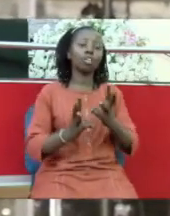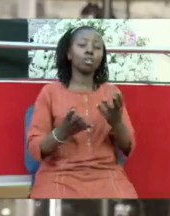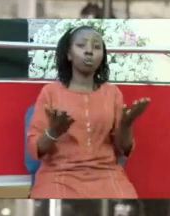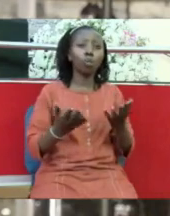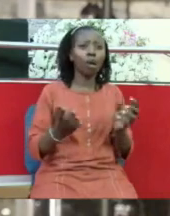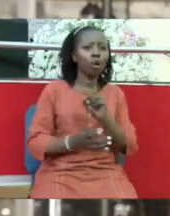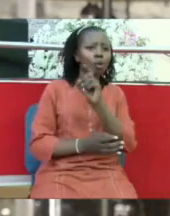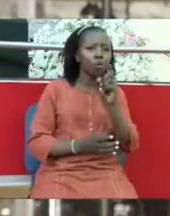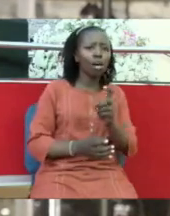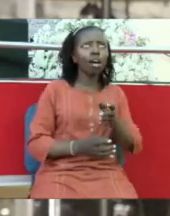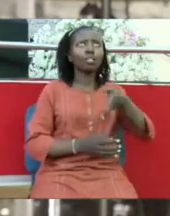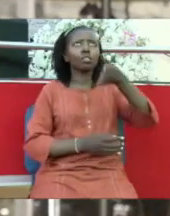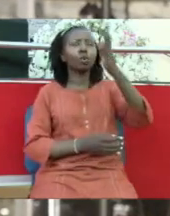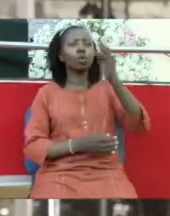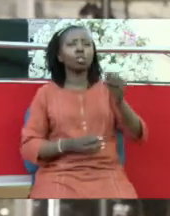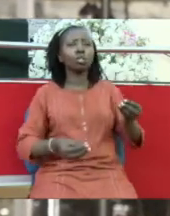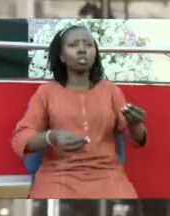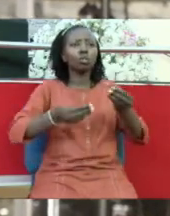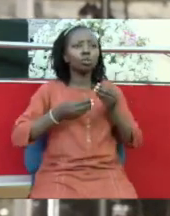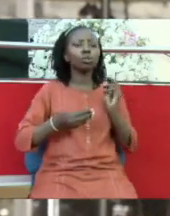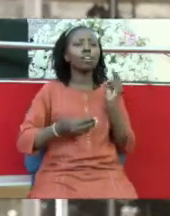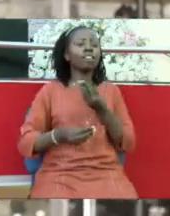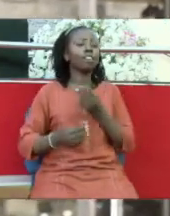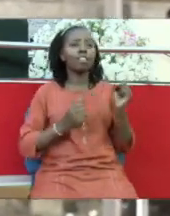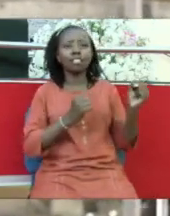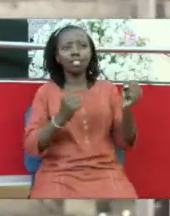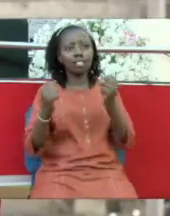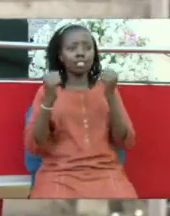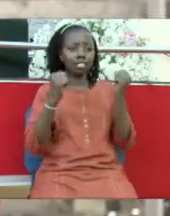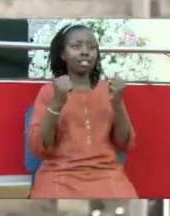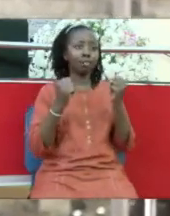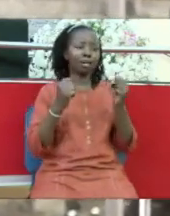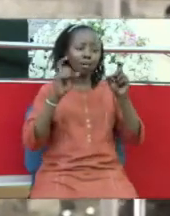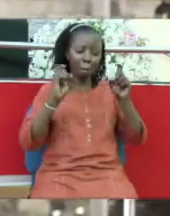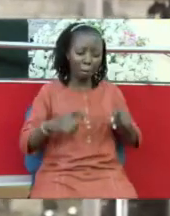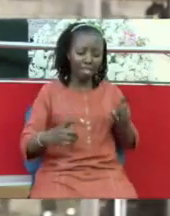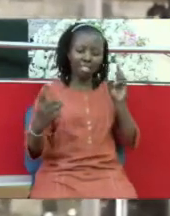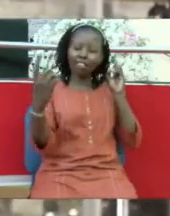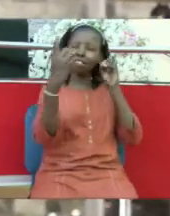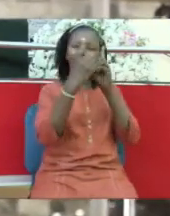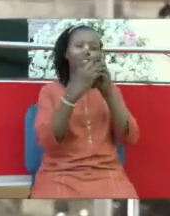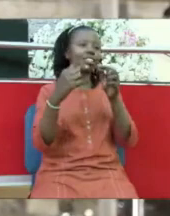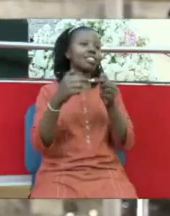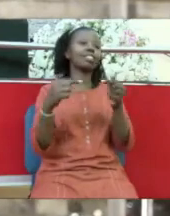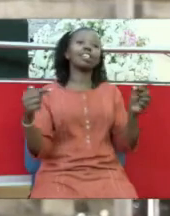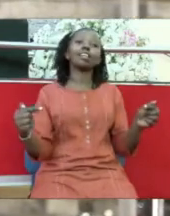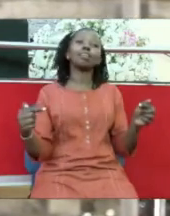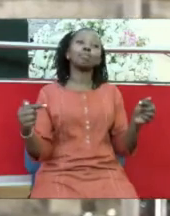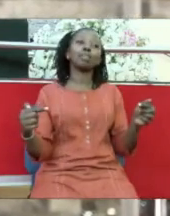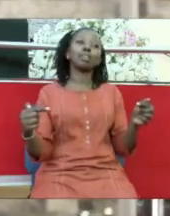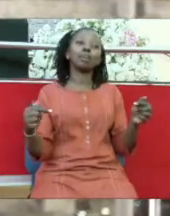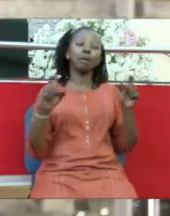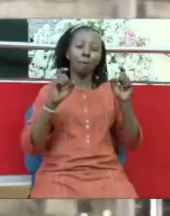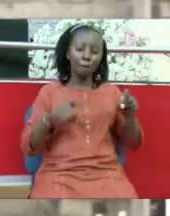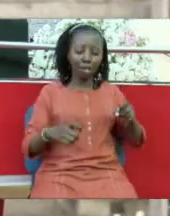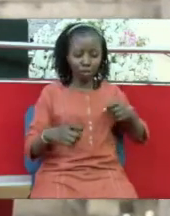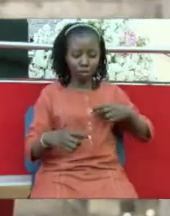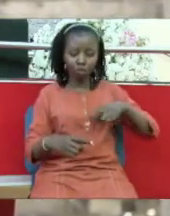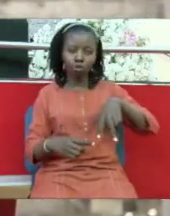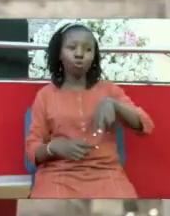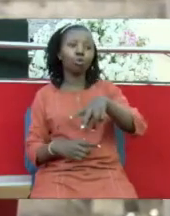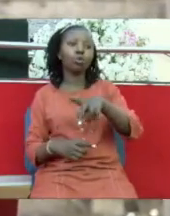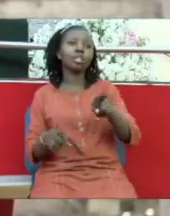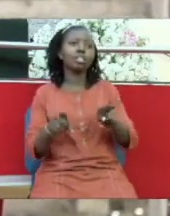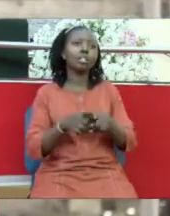for God to arm us, but we still have to face the enemy. You have still got to knock doors. You got to still connect with